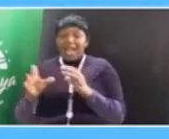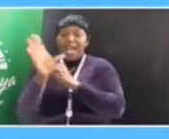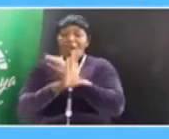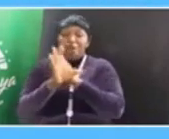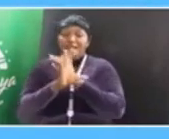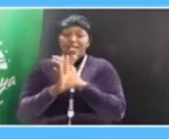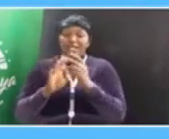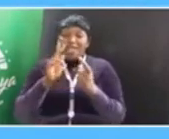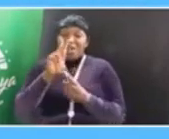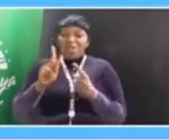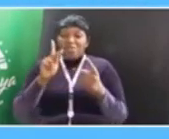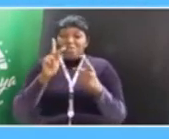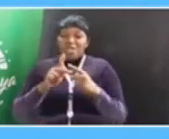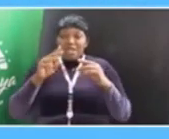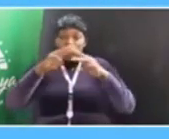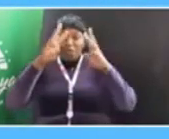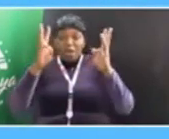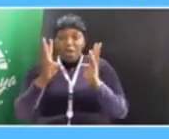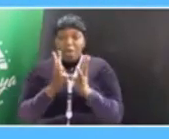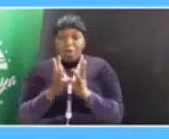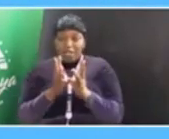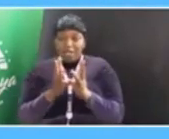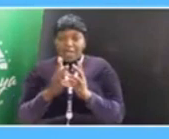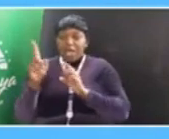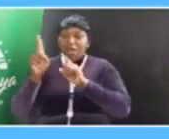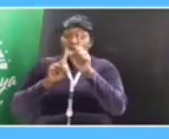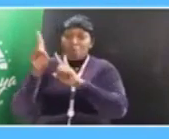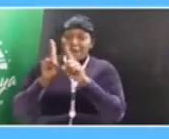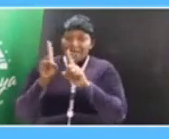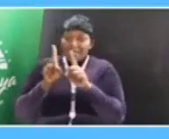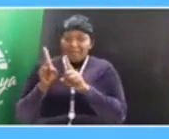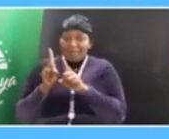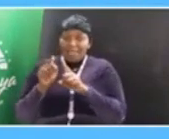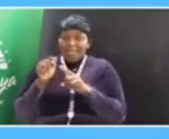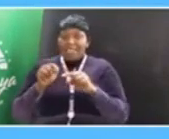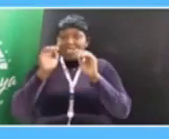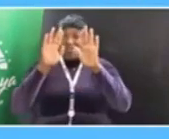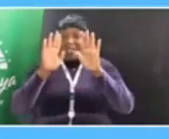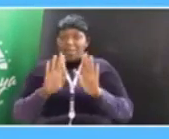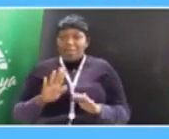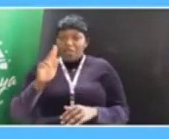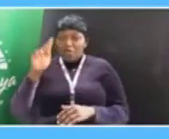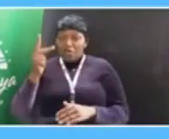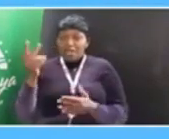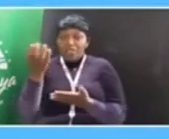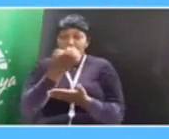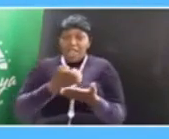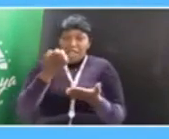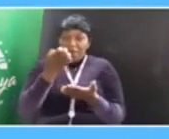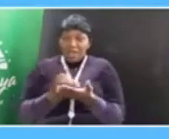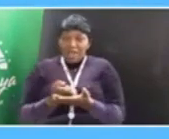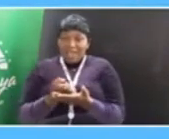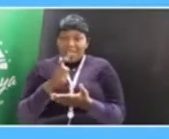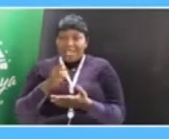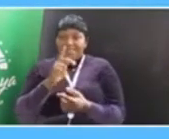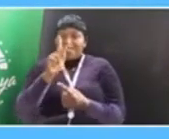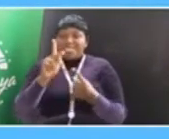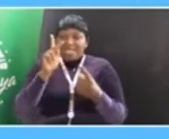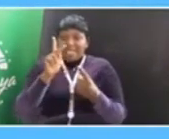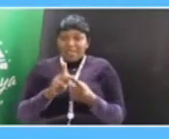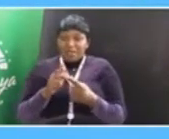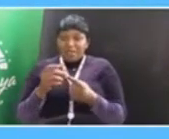offerings to the whole world. Tourism is fundamental to Kenya's economy, contributing significantly